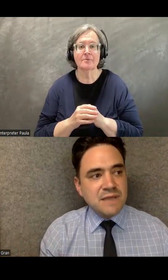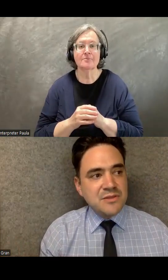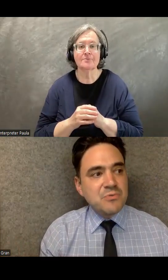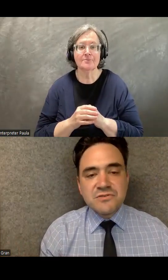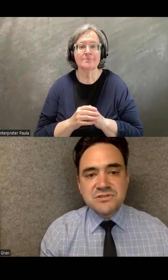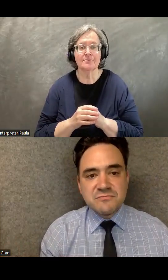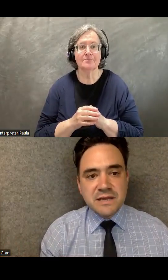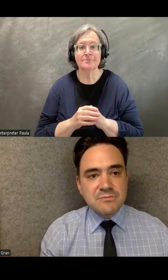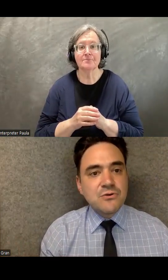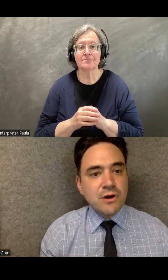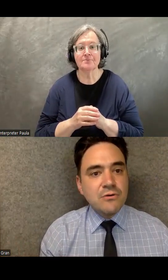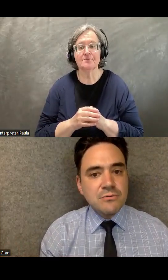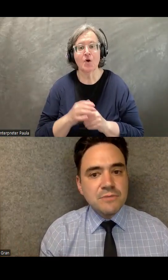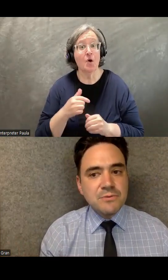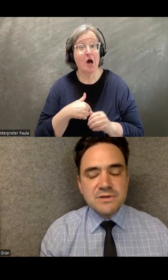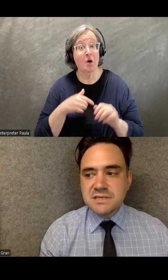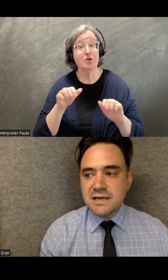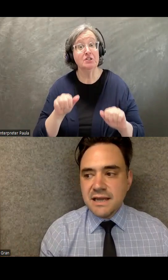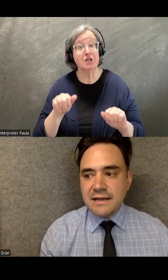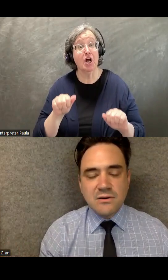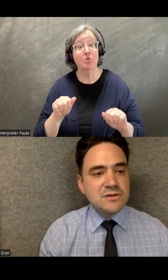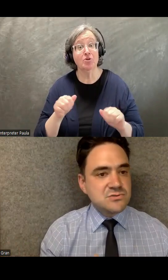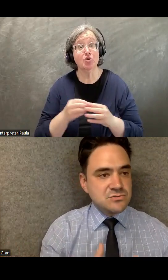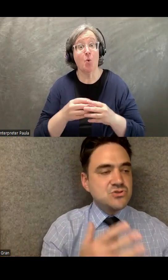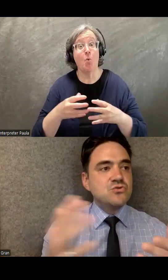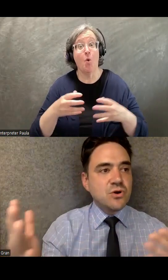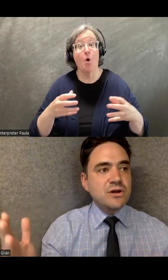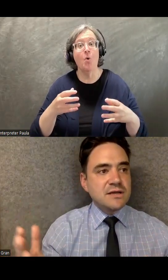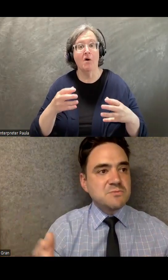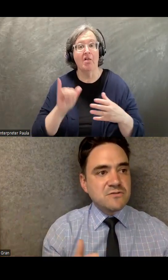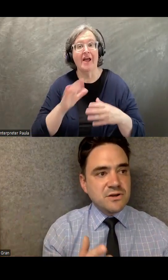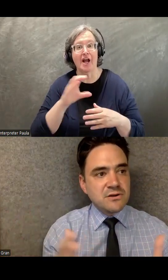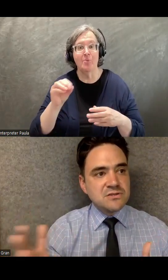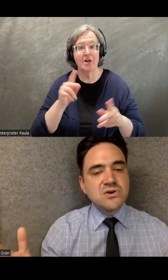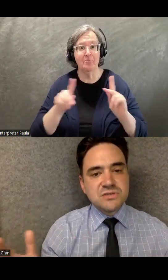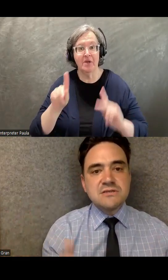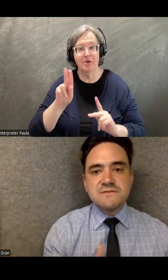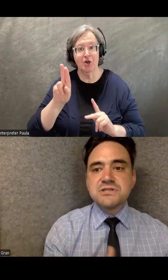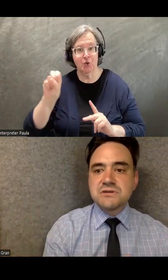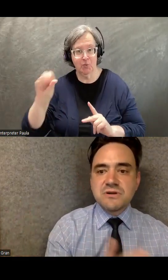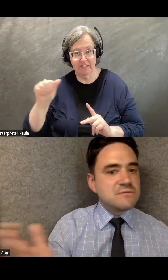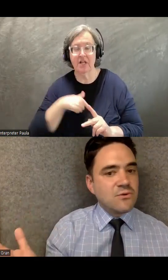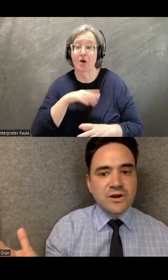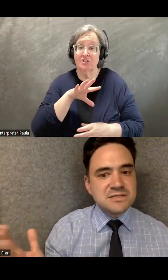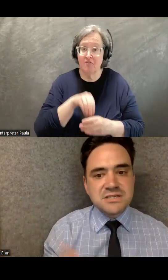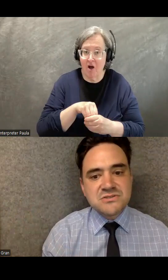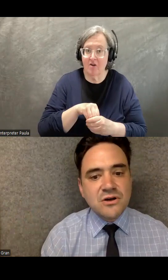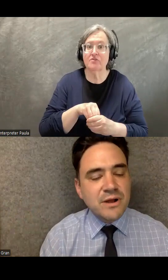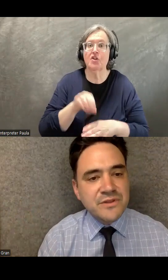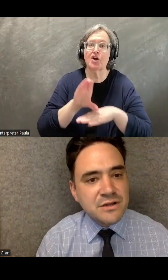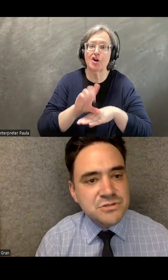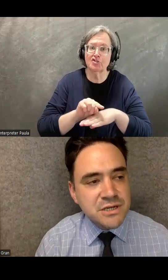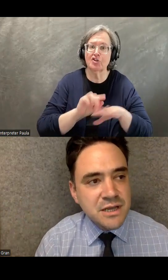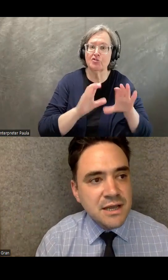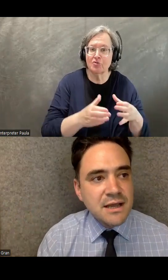I had the privilege of being able to grow People USA and also to work as part of their consulting division with organizations all